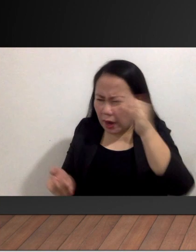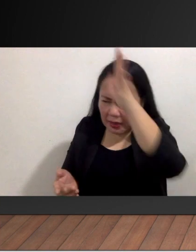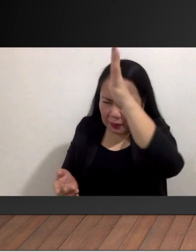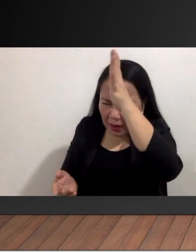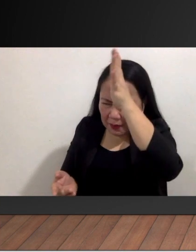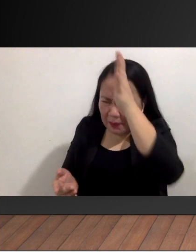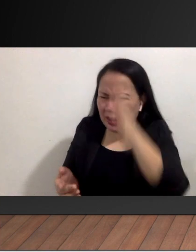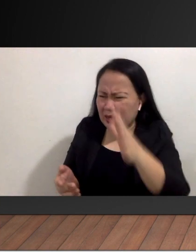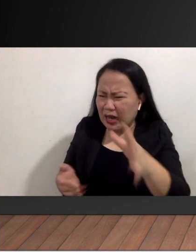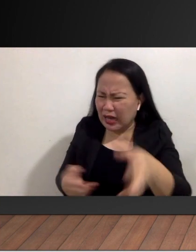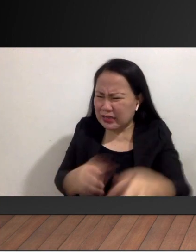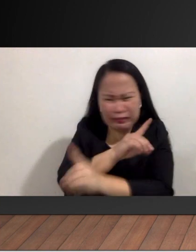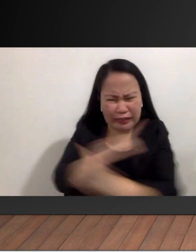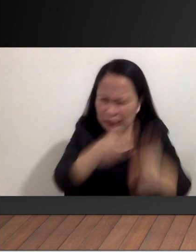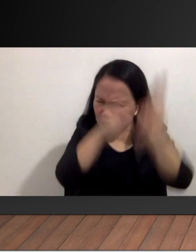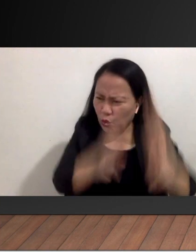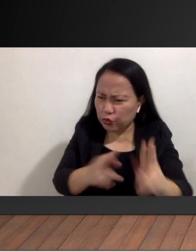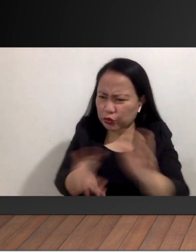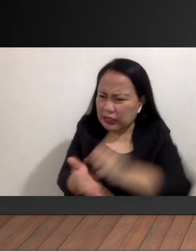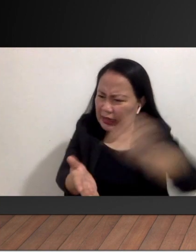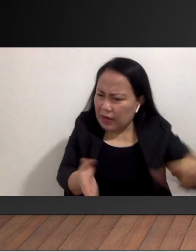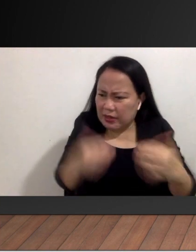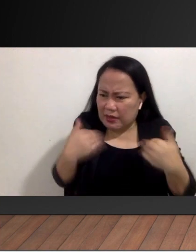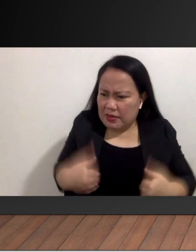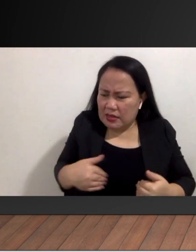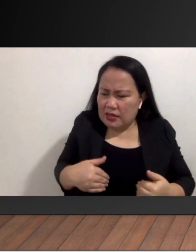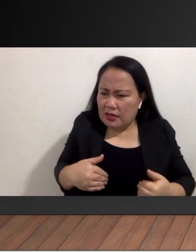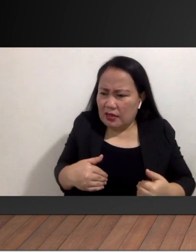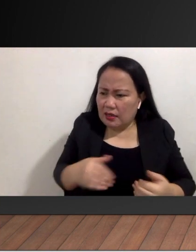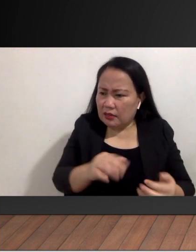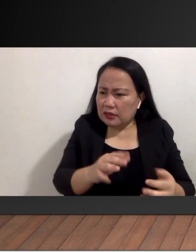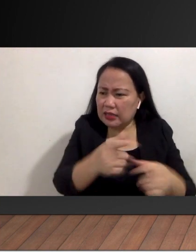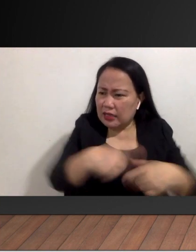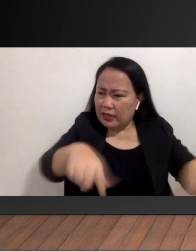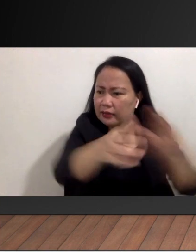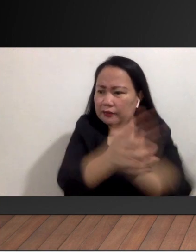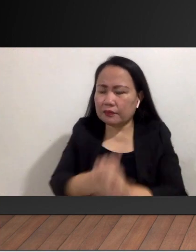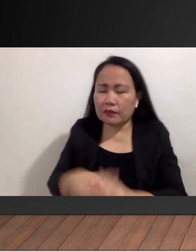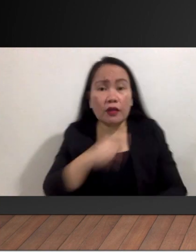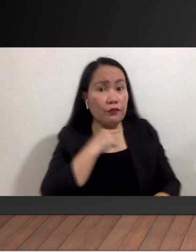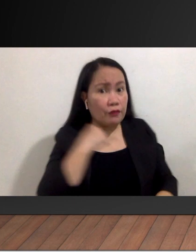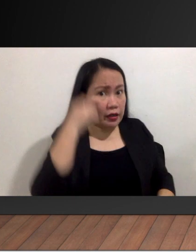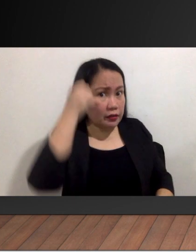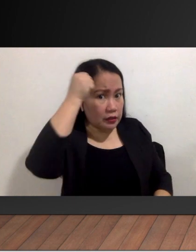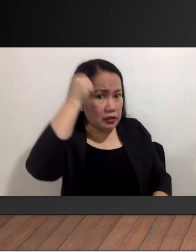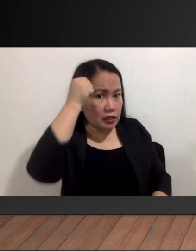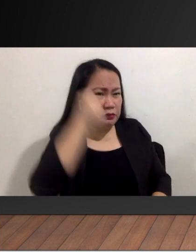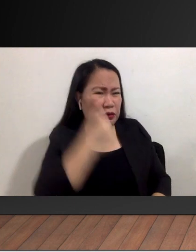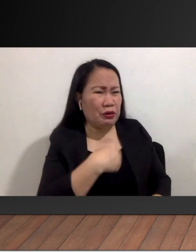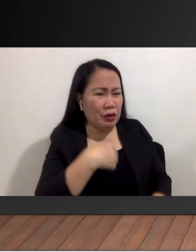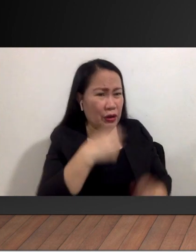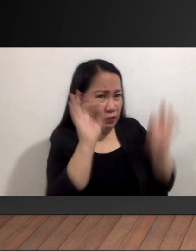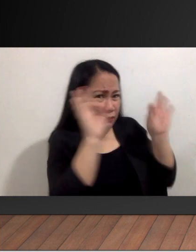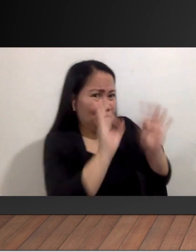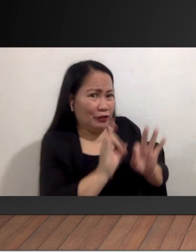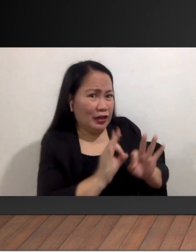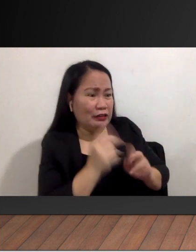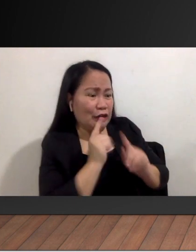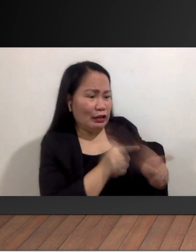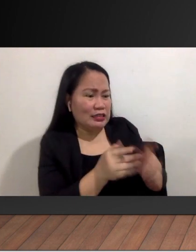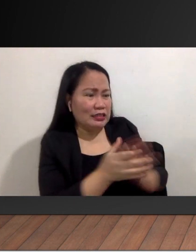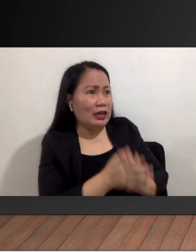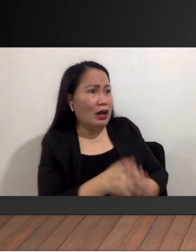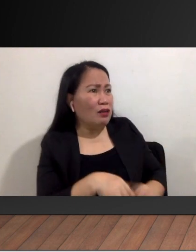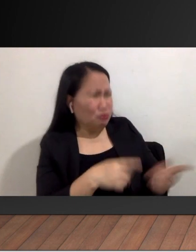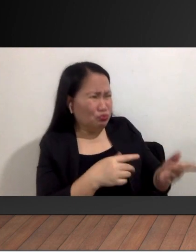his father had been blasphemed. Father Salvi was afraid to answer and said that Ibarra was